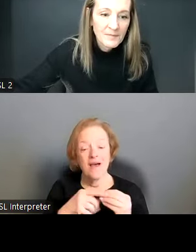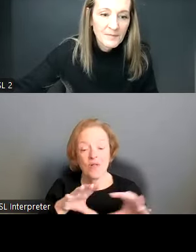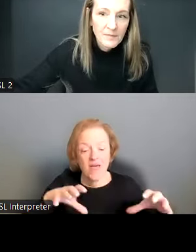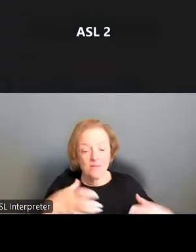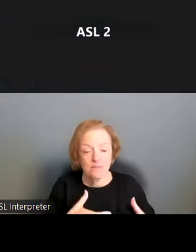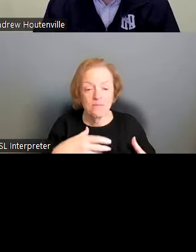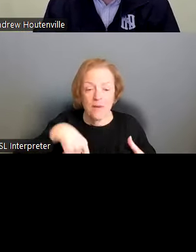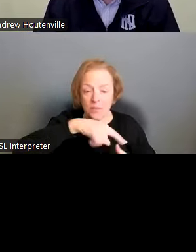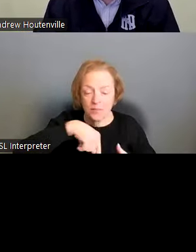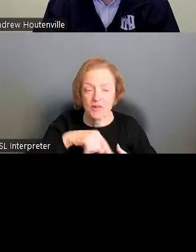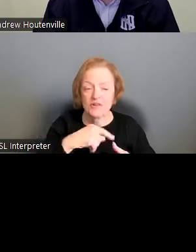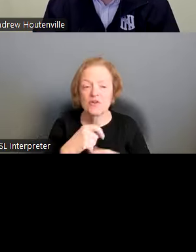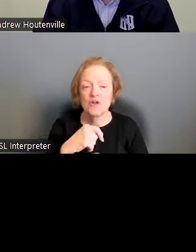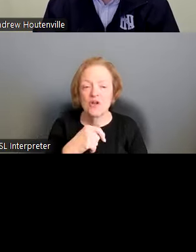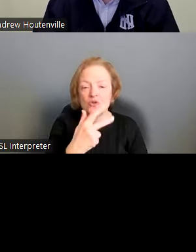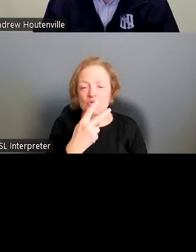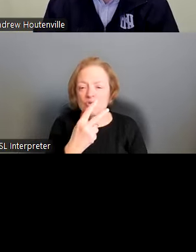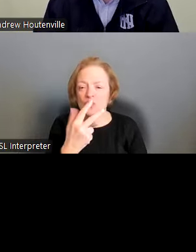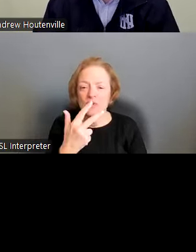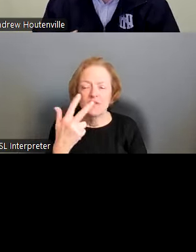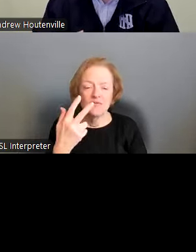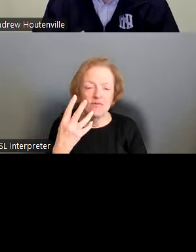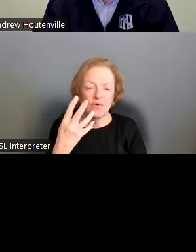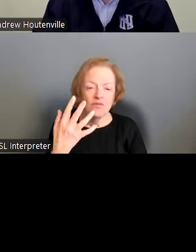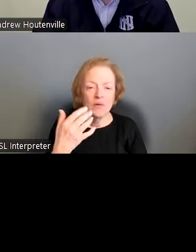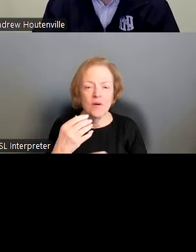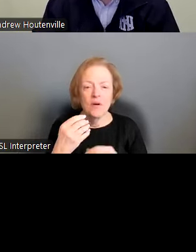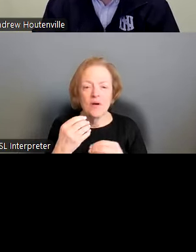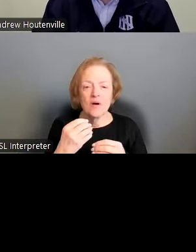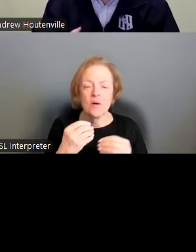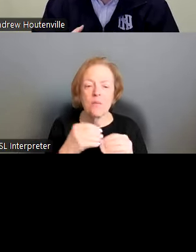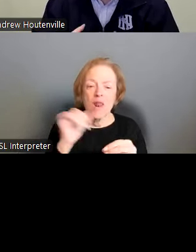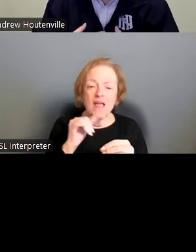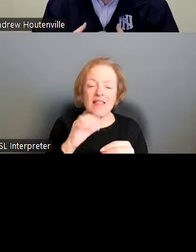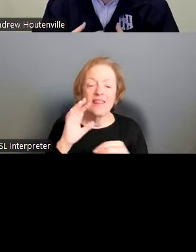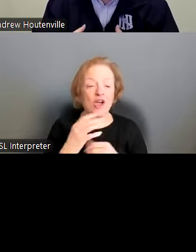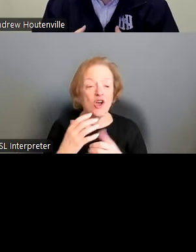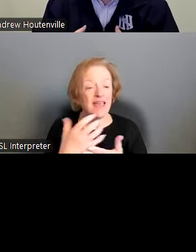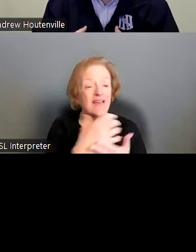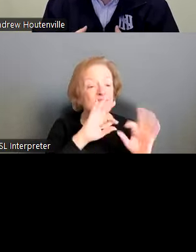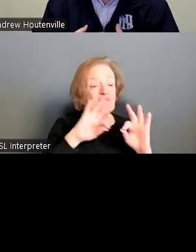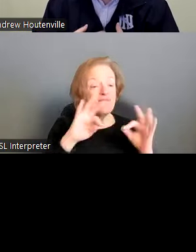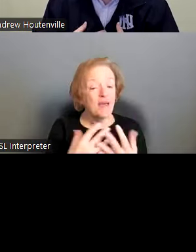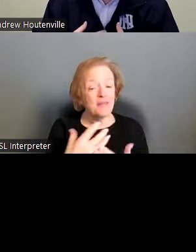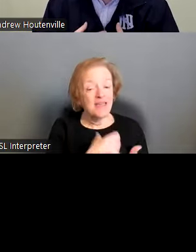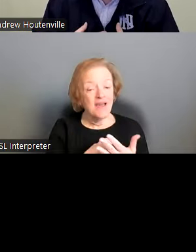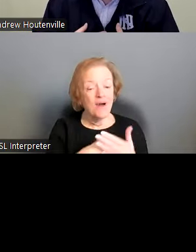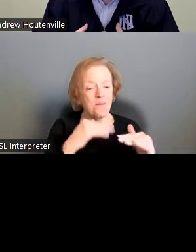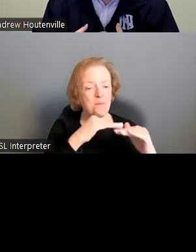3 times as likely to live in a family that has income below the poverty line. And so when you're in a family